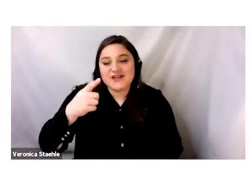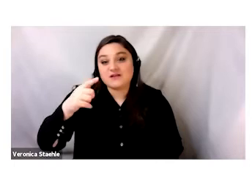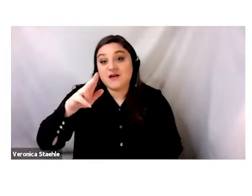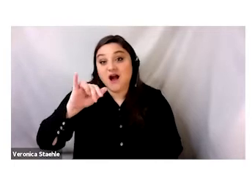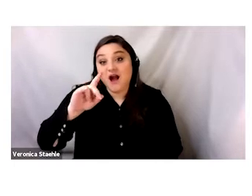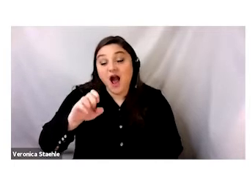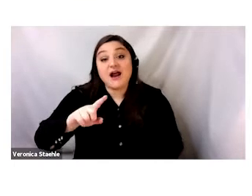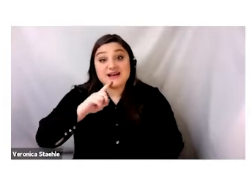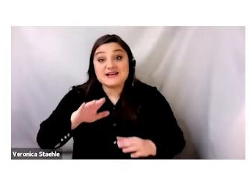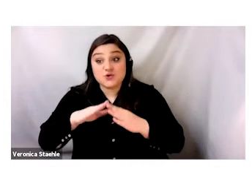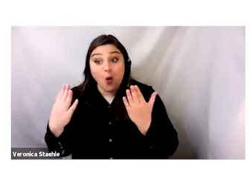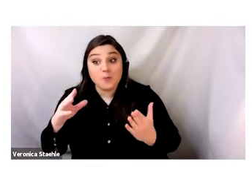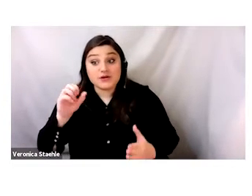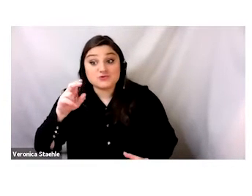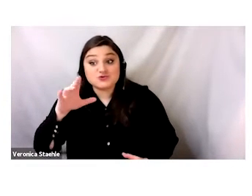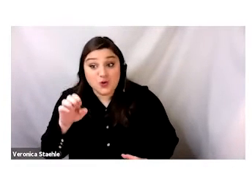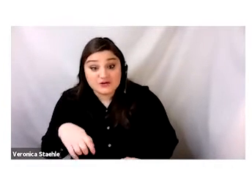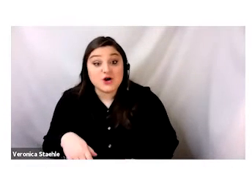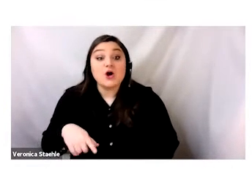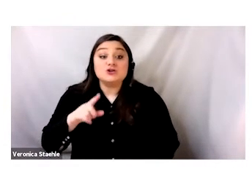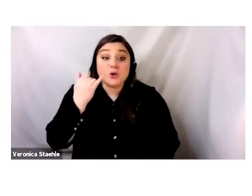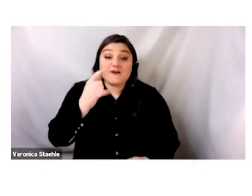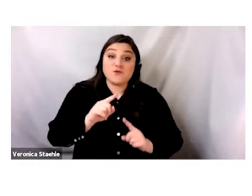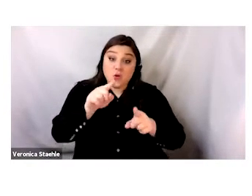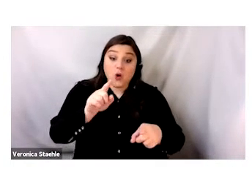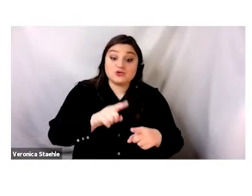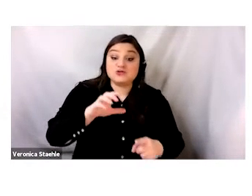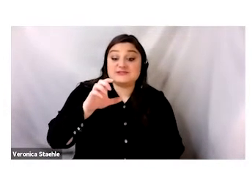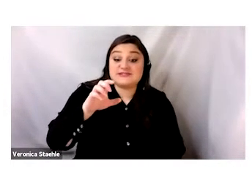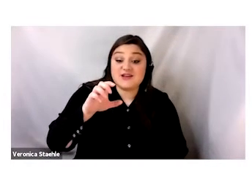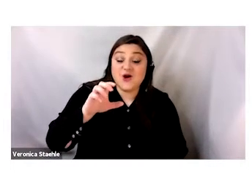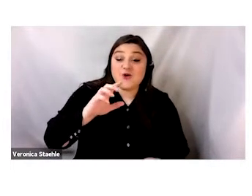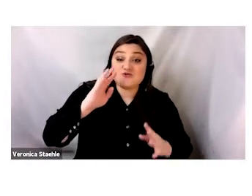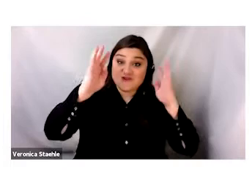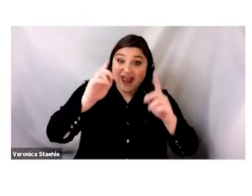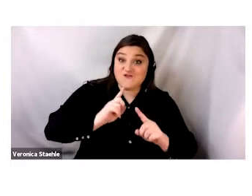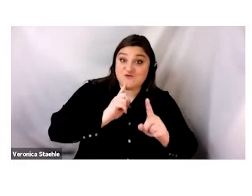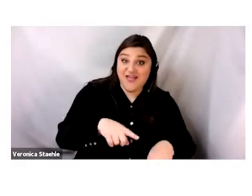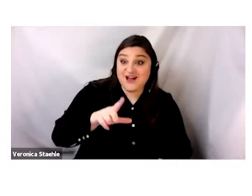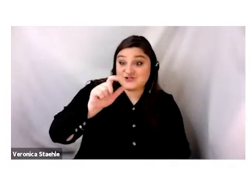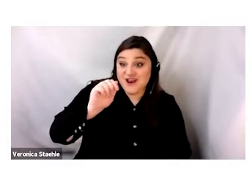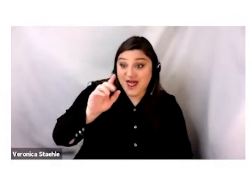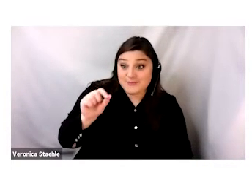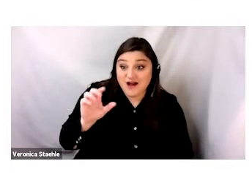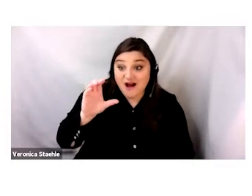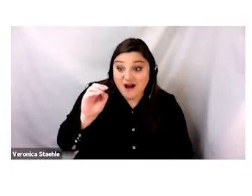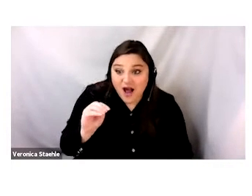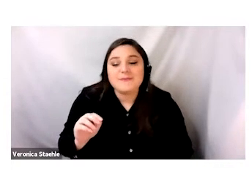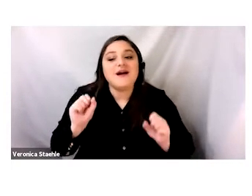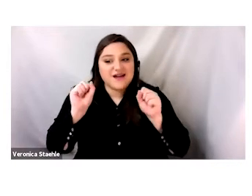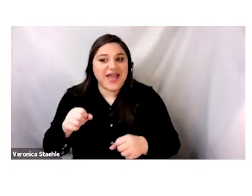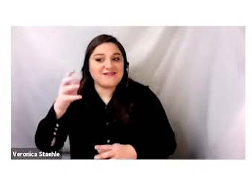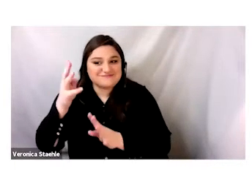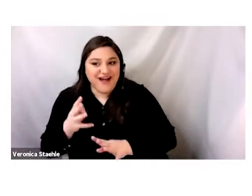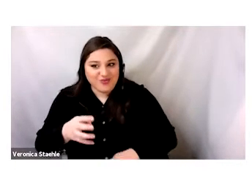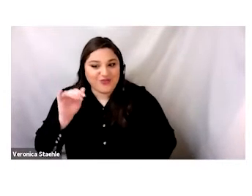if you go to creativereactionlab.com, you can download that. You also can attend one of our webinars, which is called Introduction to Equity-Centered